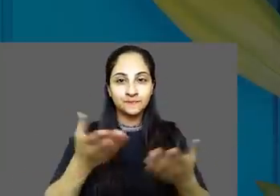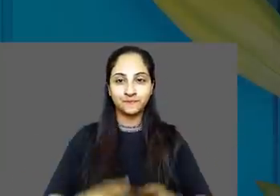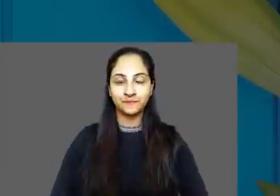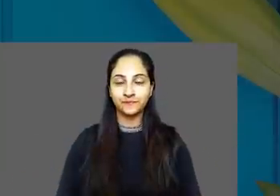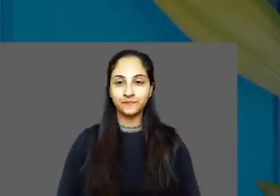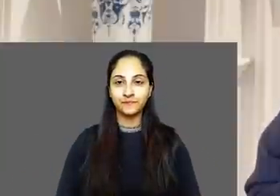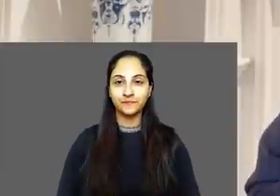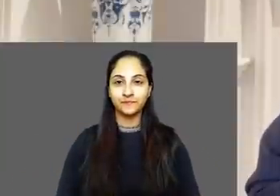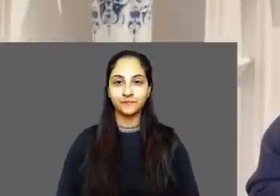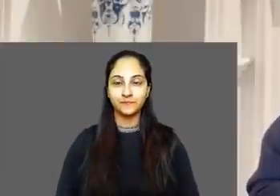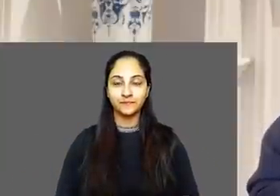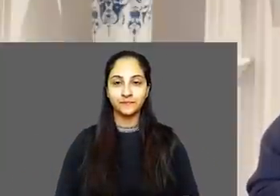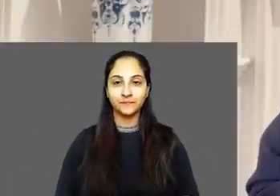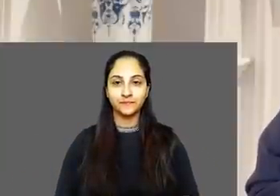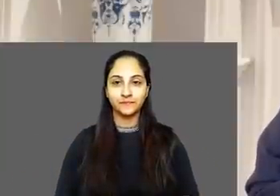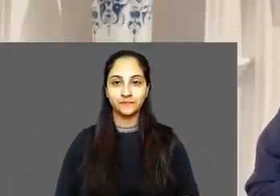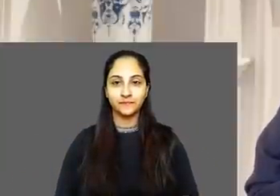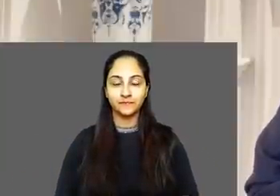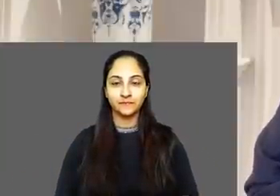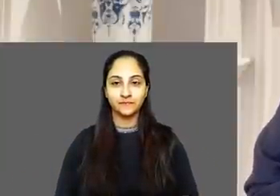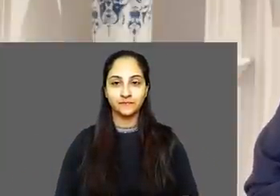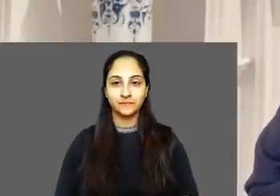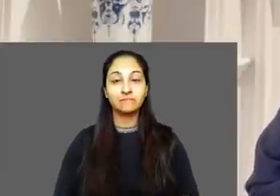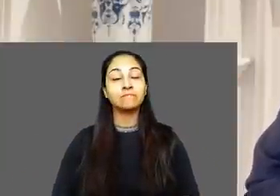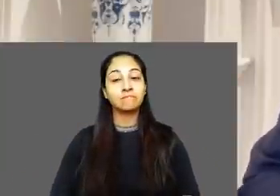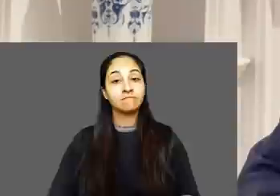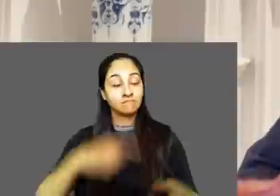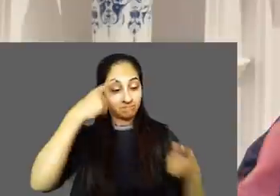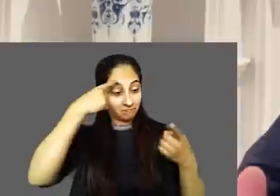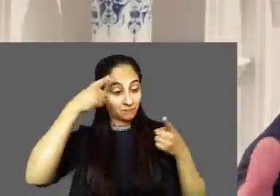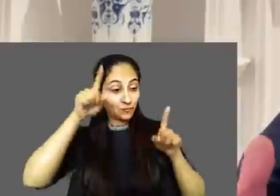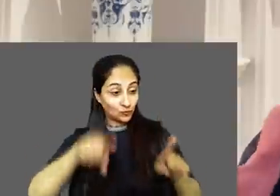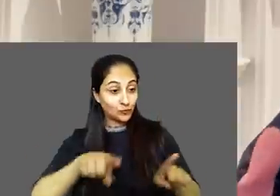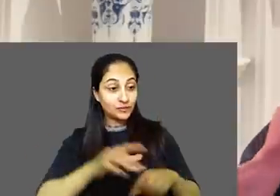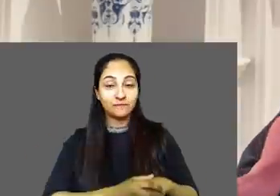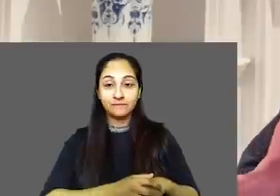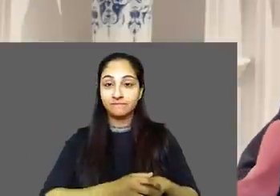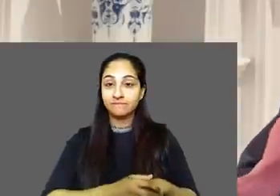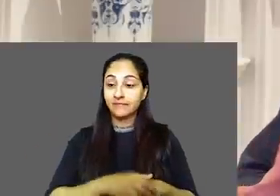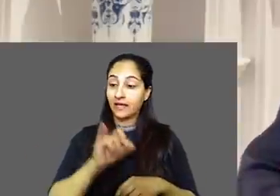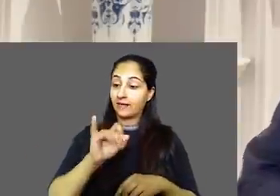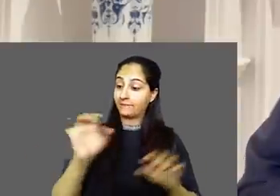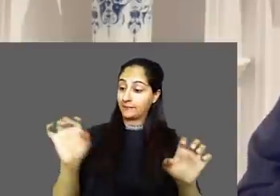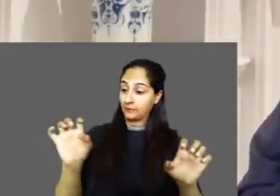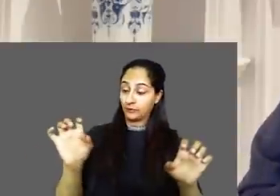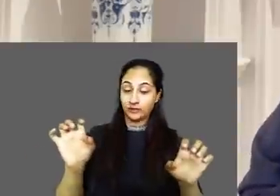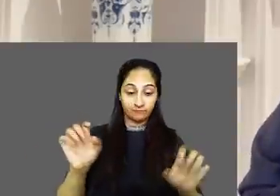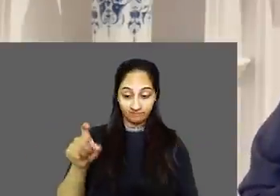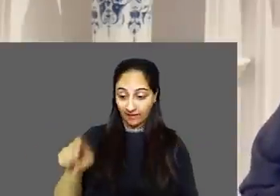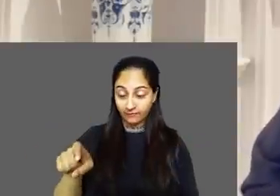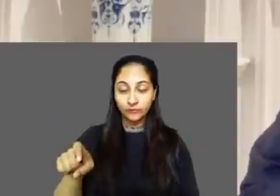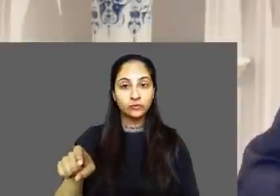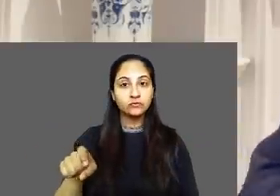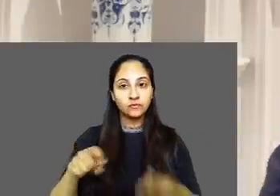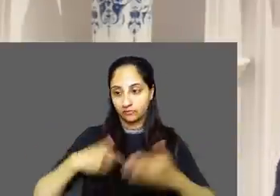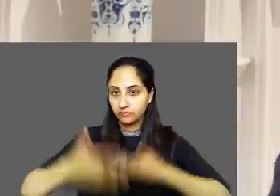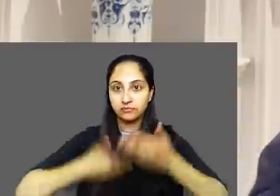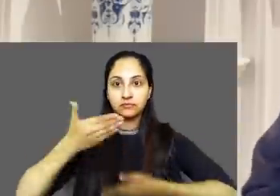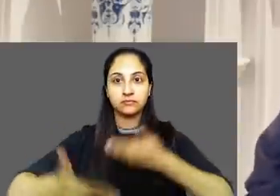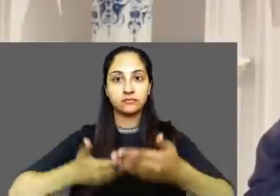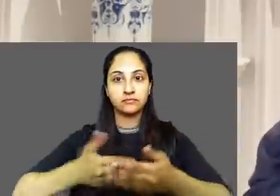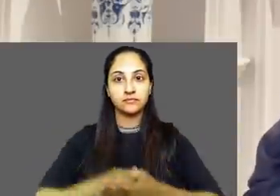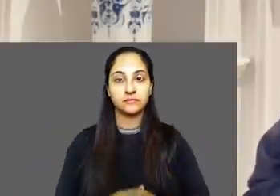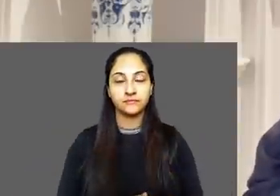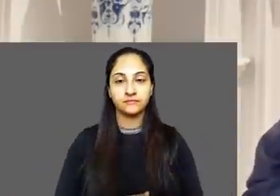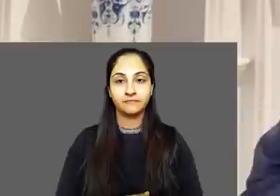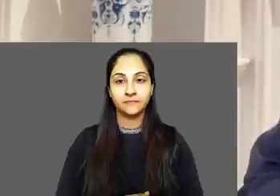mother of invention. But what really we saw in action in those first few weeks was the Jamaat's